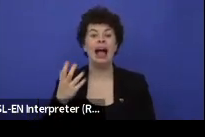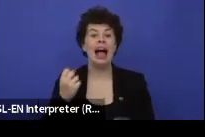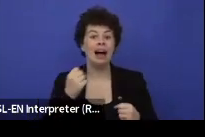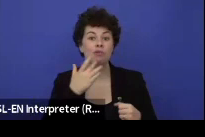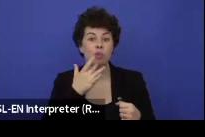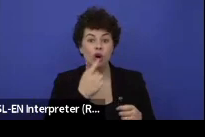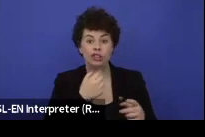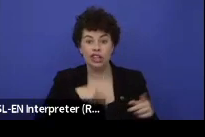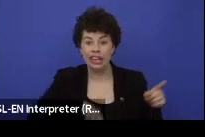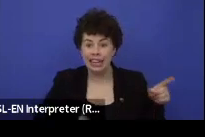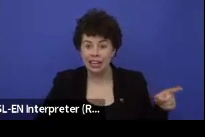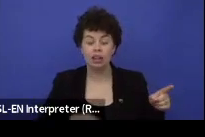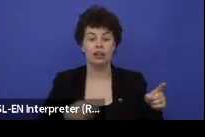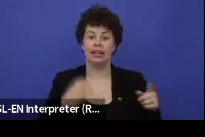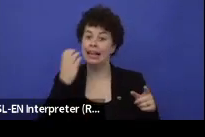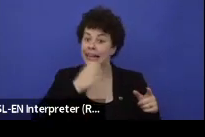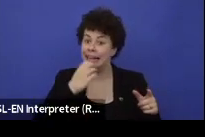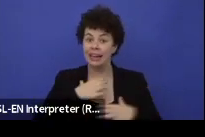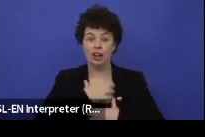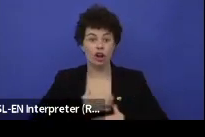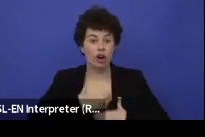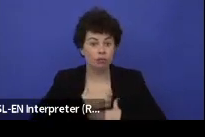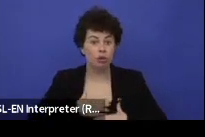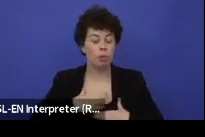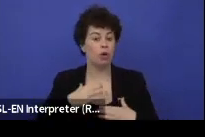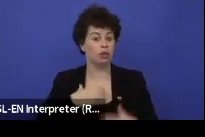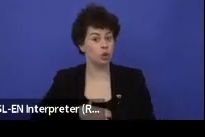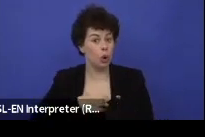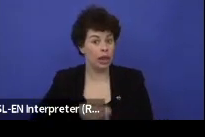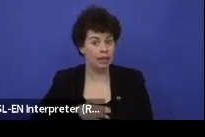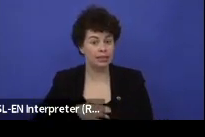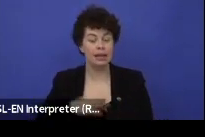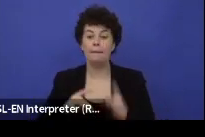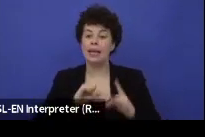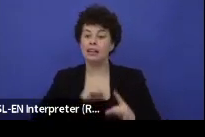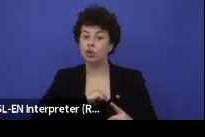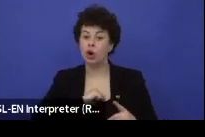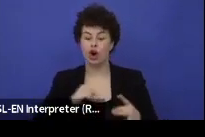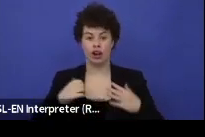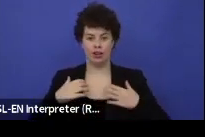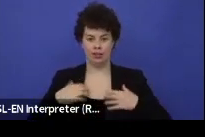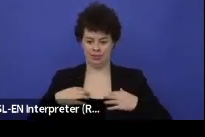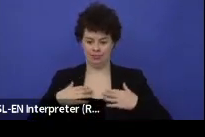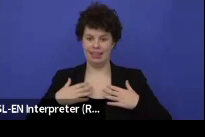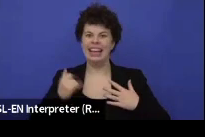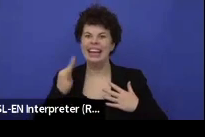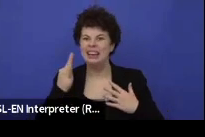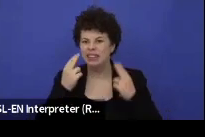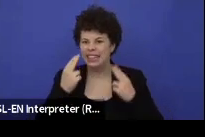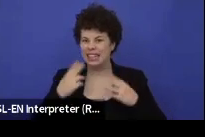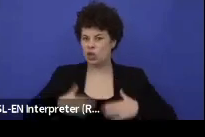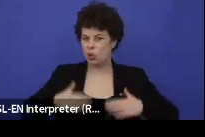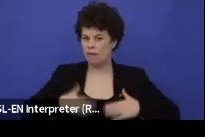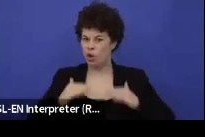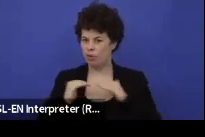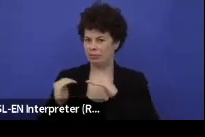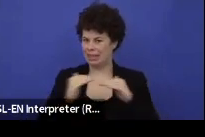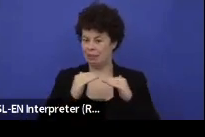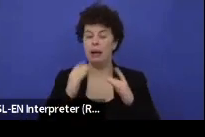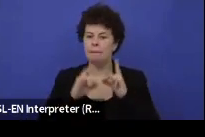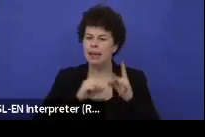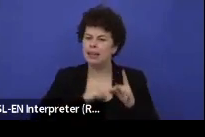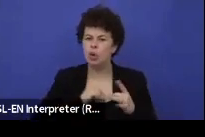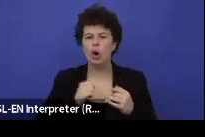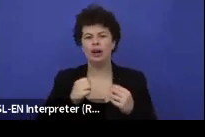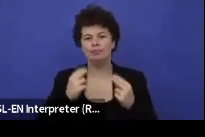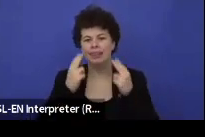facilities. If they wear uniforms, making sure that they're breathable fabric. And also just pointing people in the